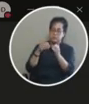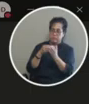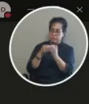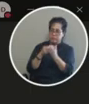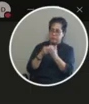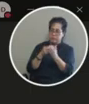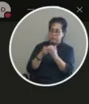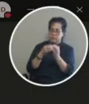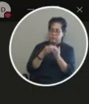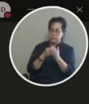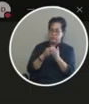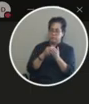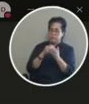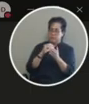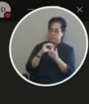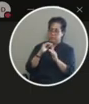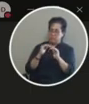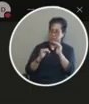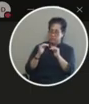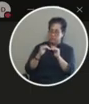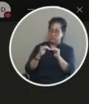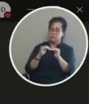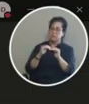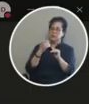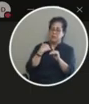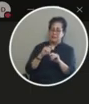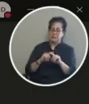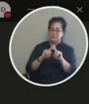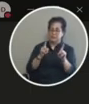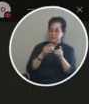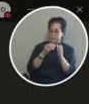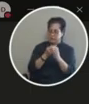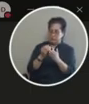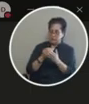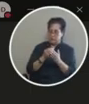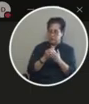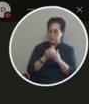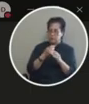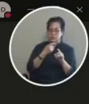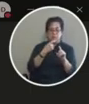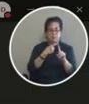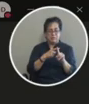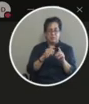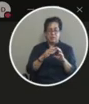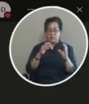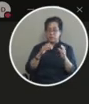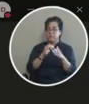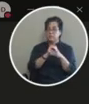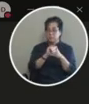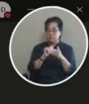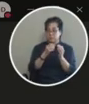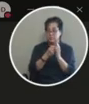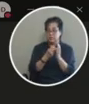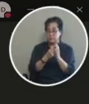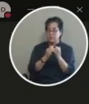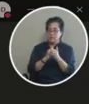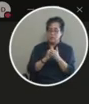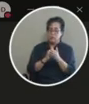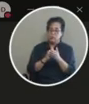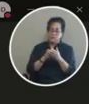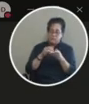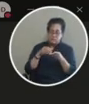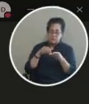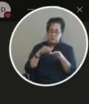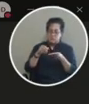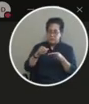fund balance, in order to make up different expenditures, in addition to a lot of dollars that was spread throughout the city that were